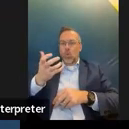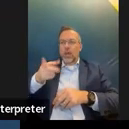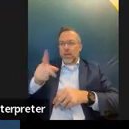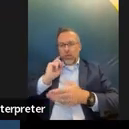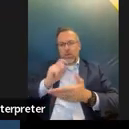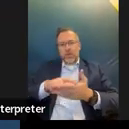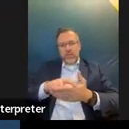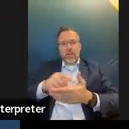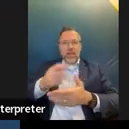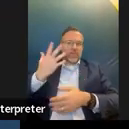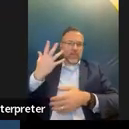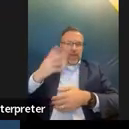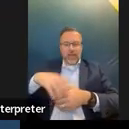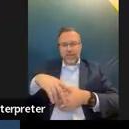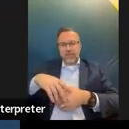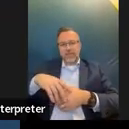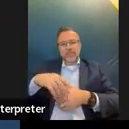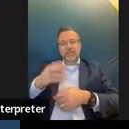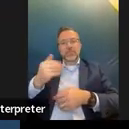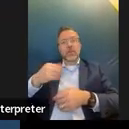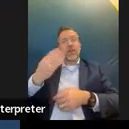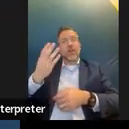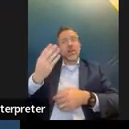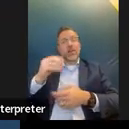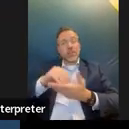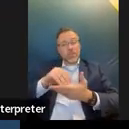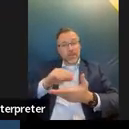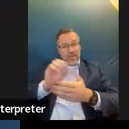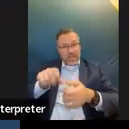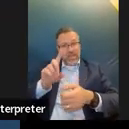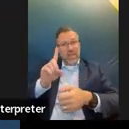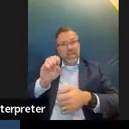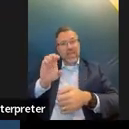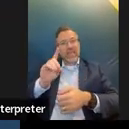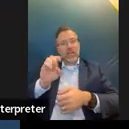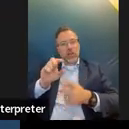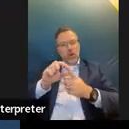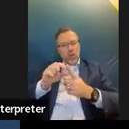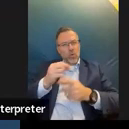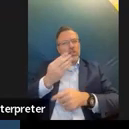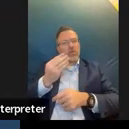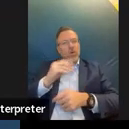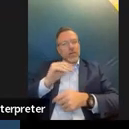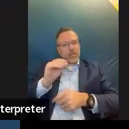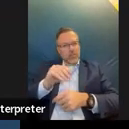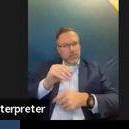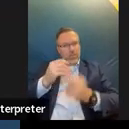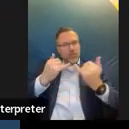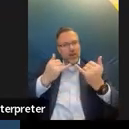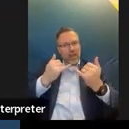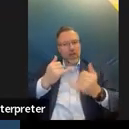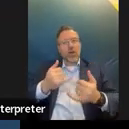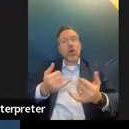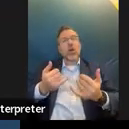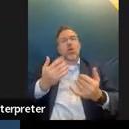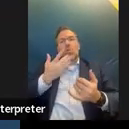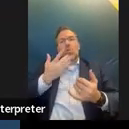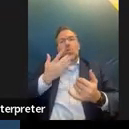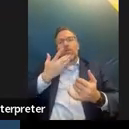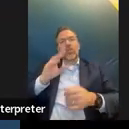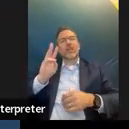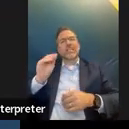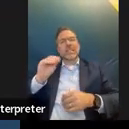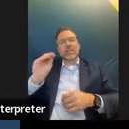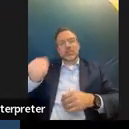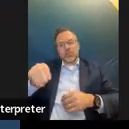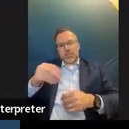decodes regular words with 14% accuracy, and we want him to decode regular words up to five letters with 60%